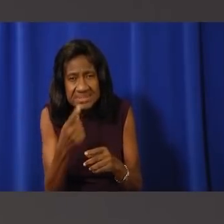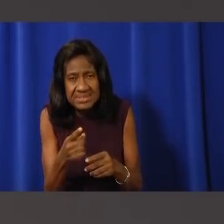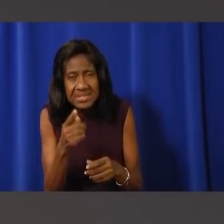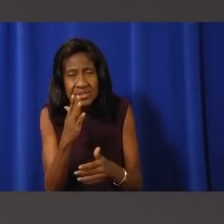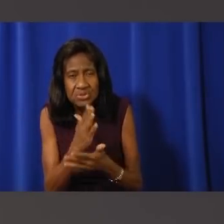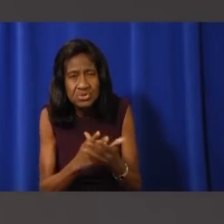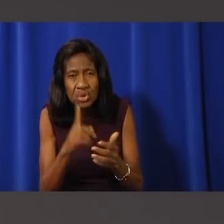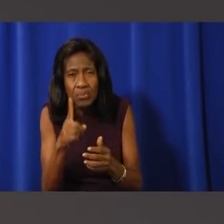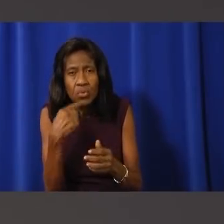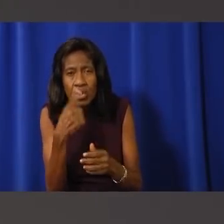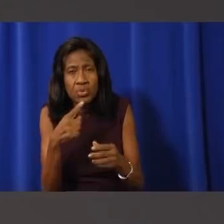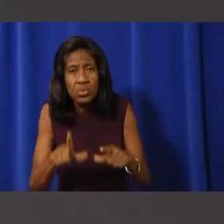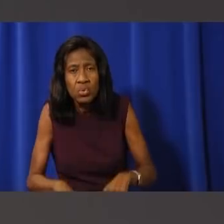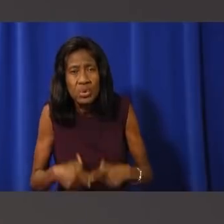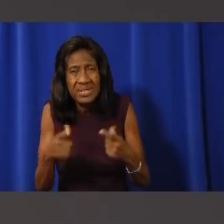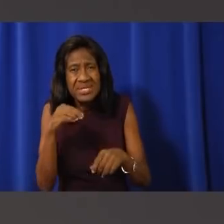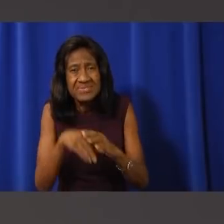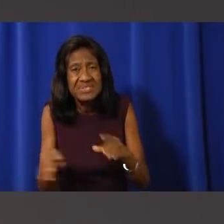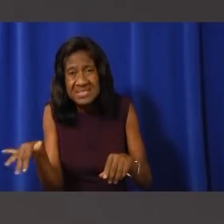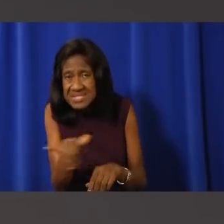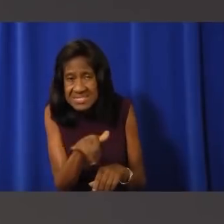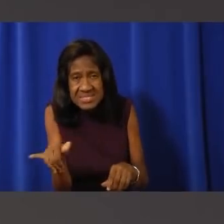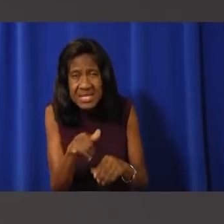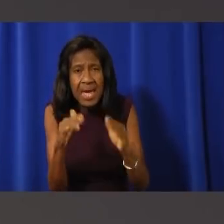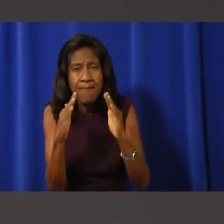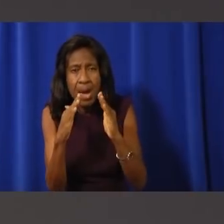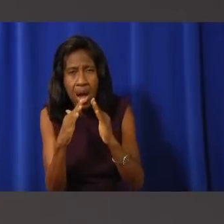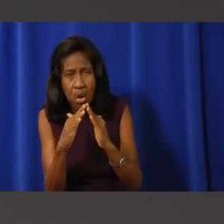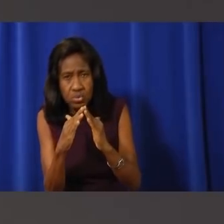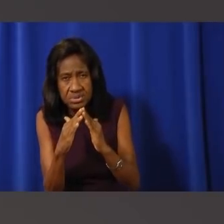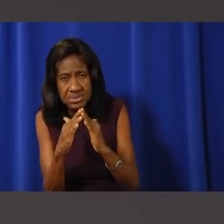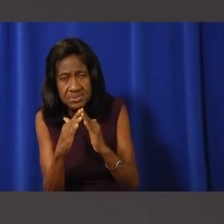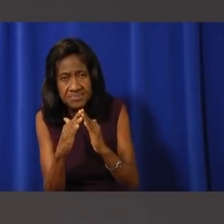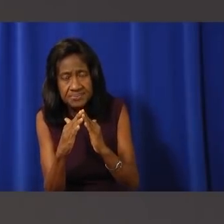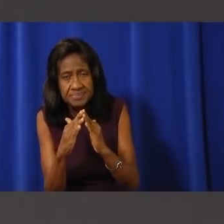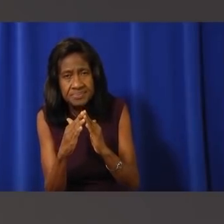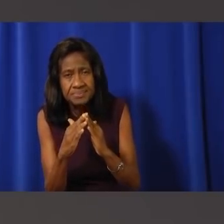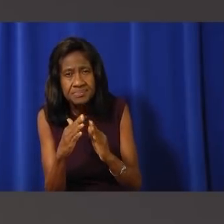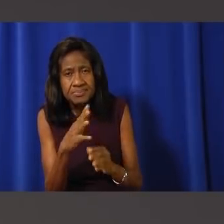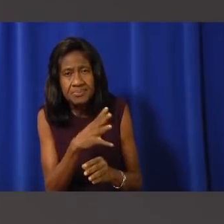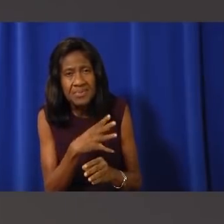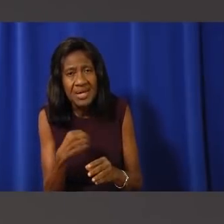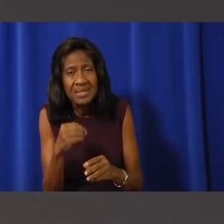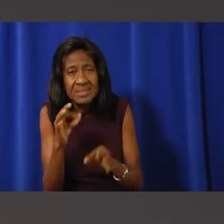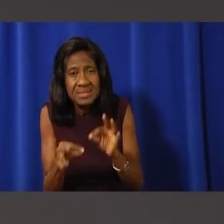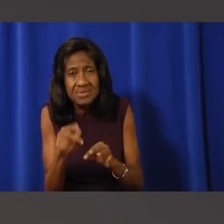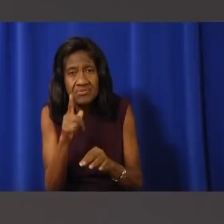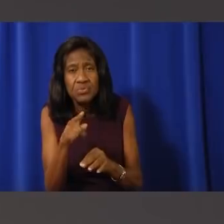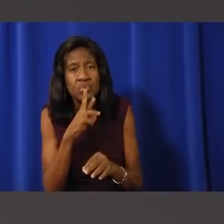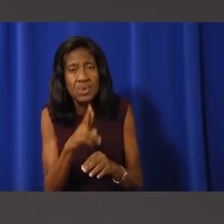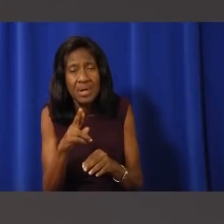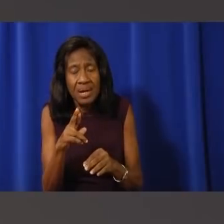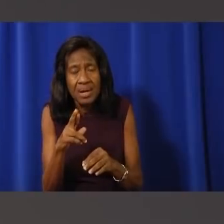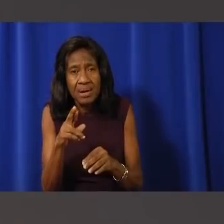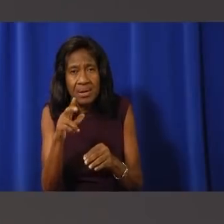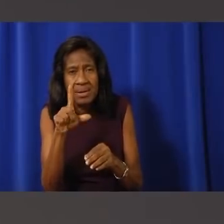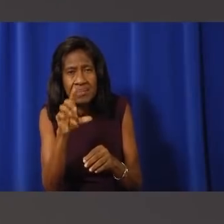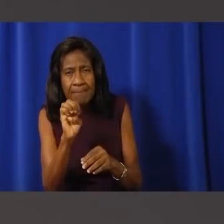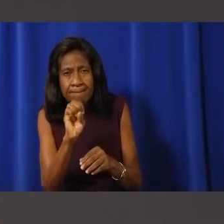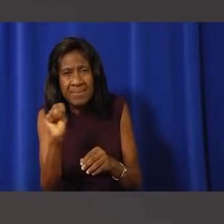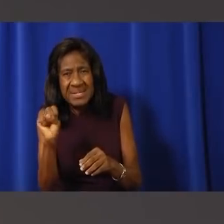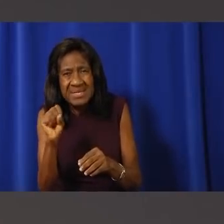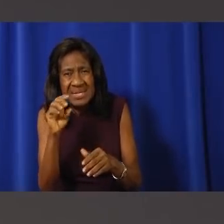hug or a kiss, and then also we all know to be at less than 2 meters for more than 15 minutes with